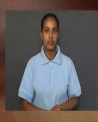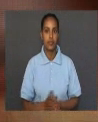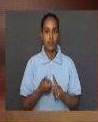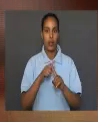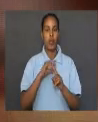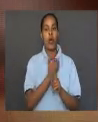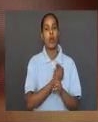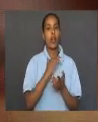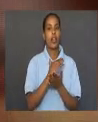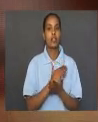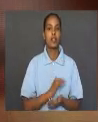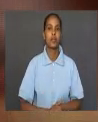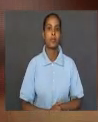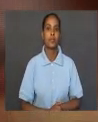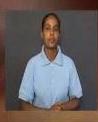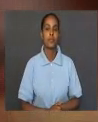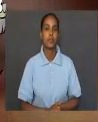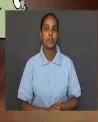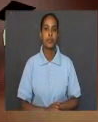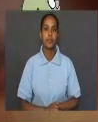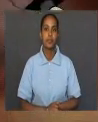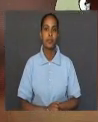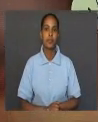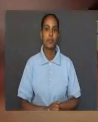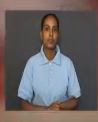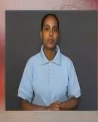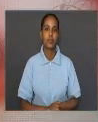Let's get back to our lesson.